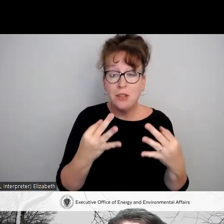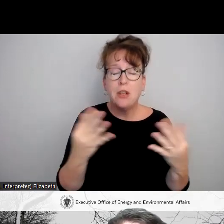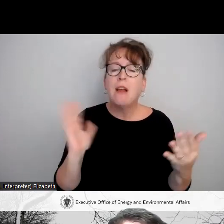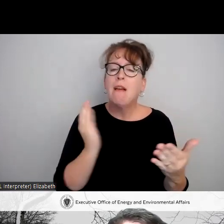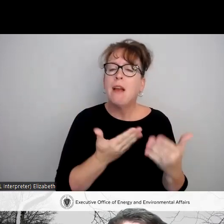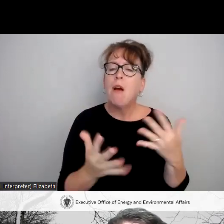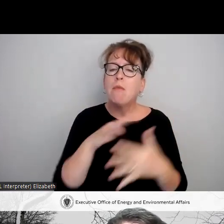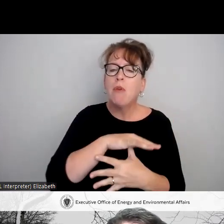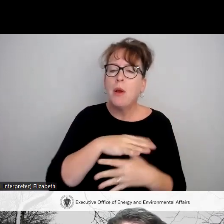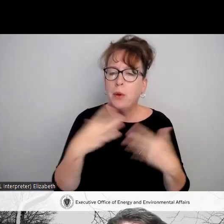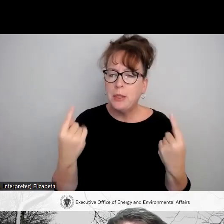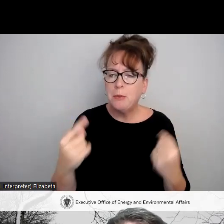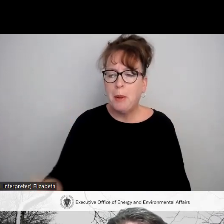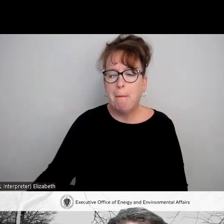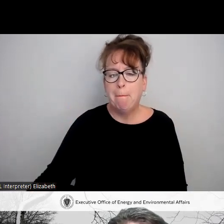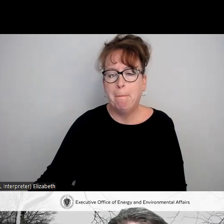please.